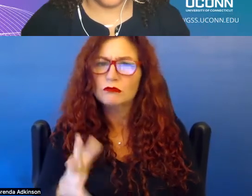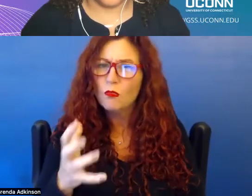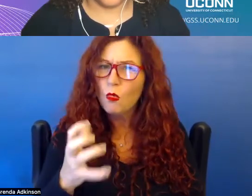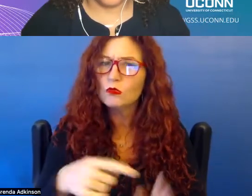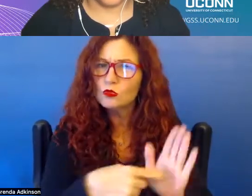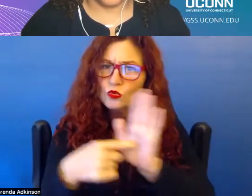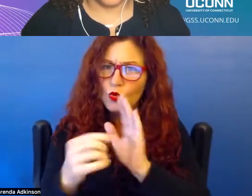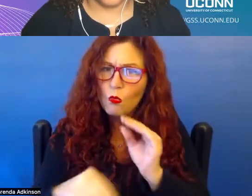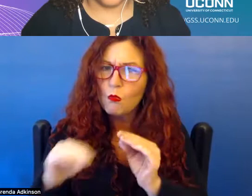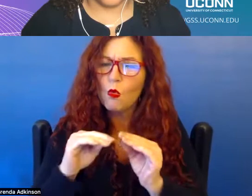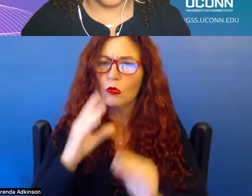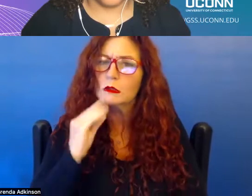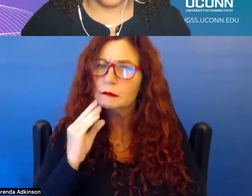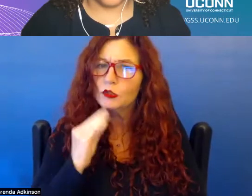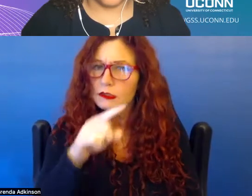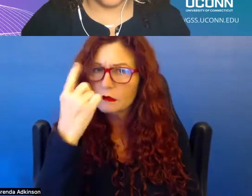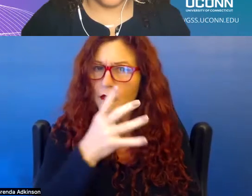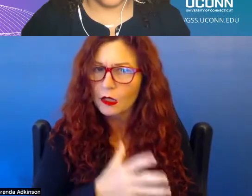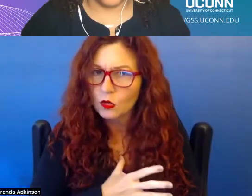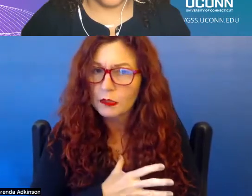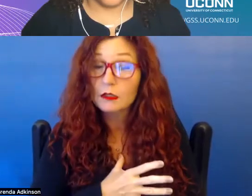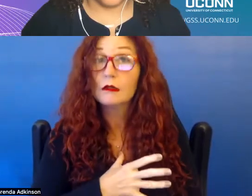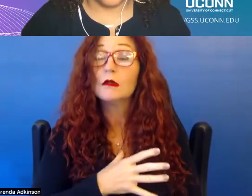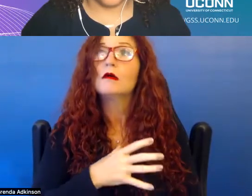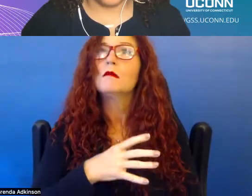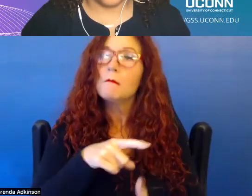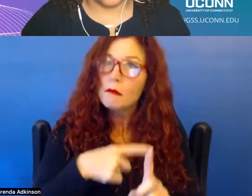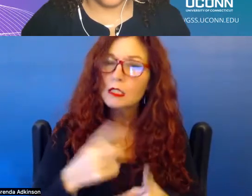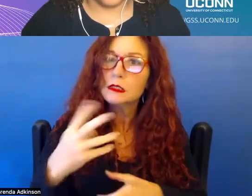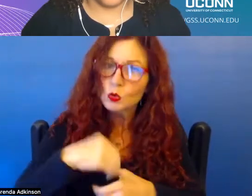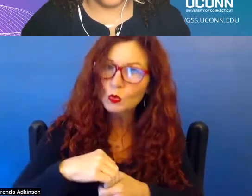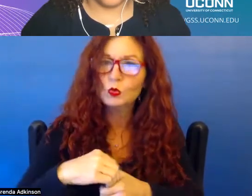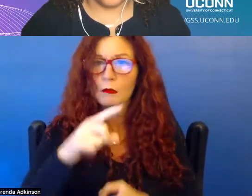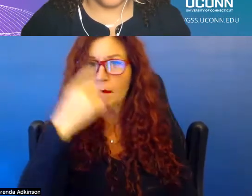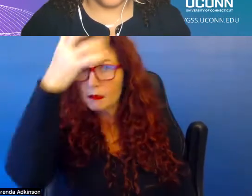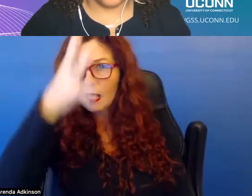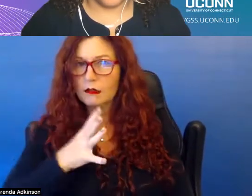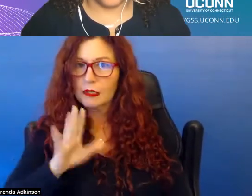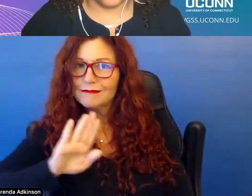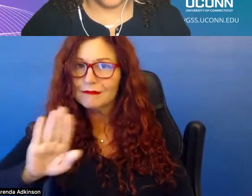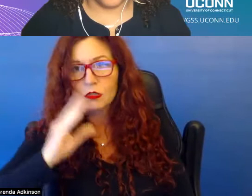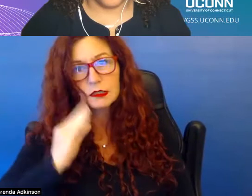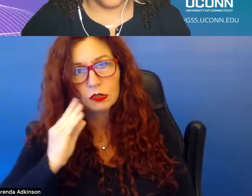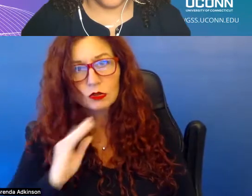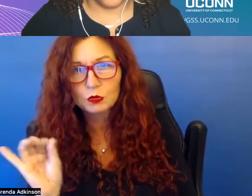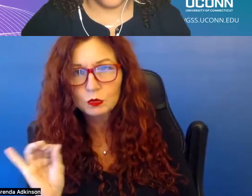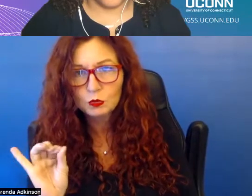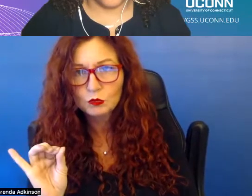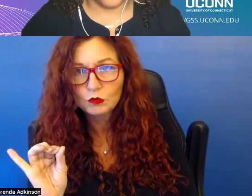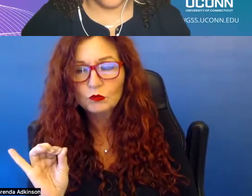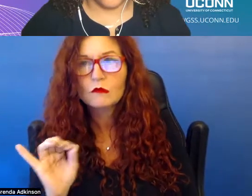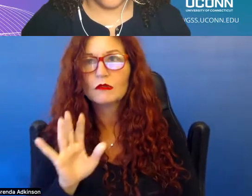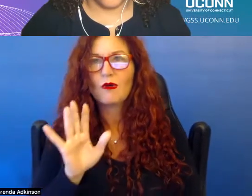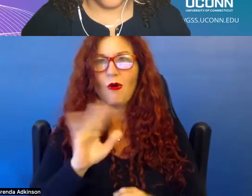of Black women, but also including the voices of Black men. So that was my process and journey. In my